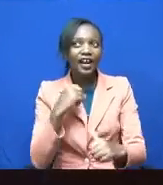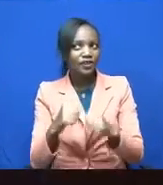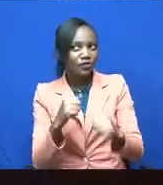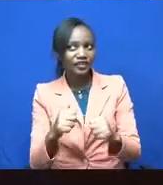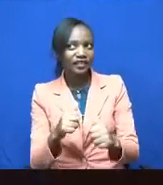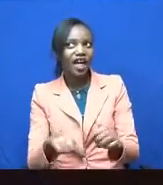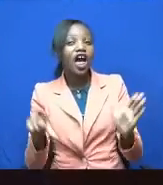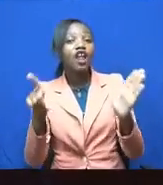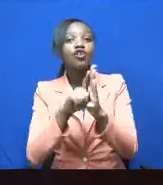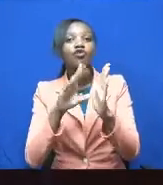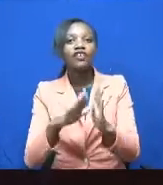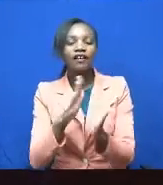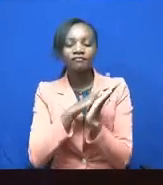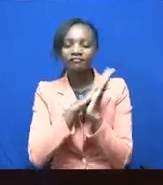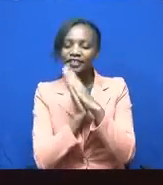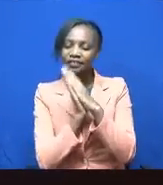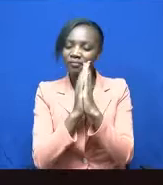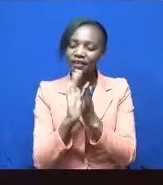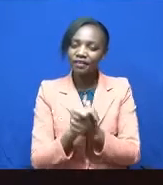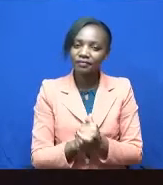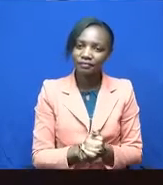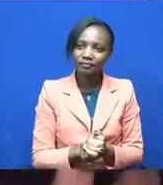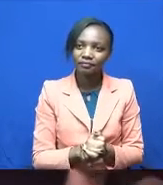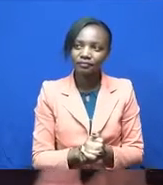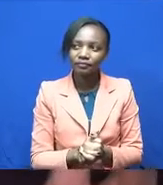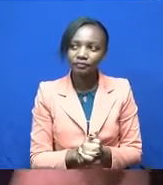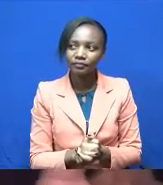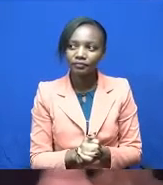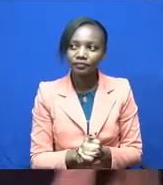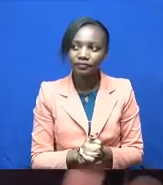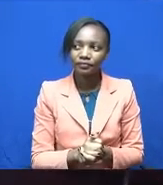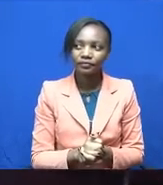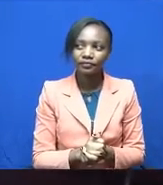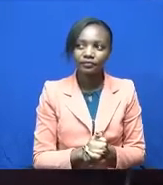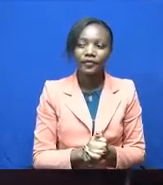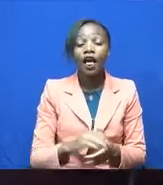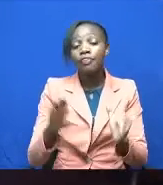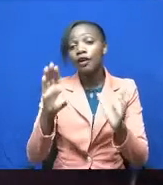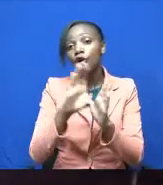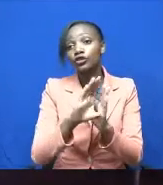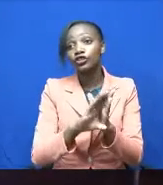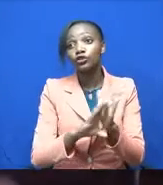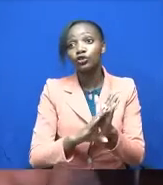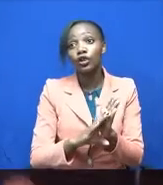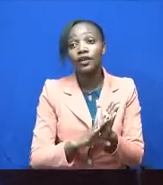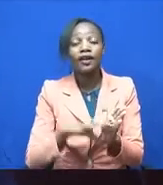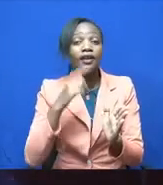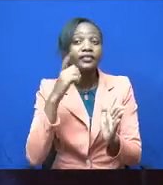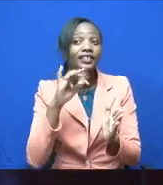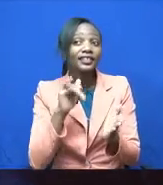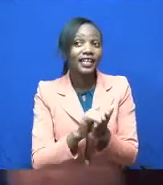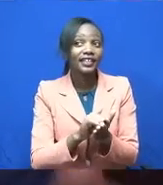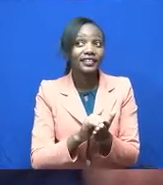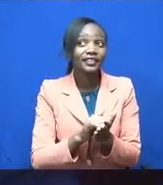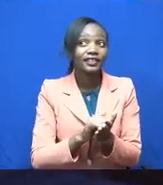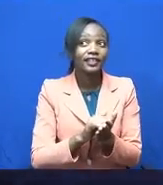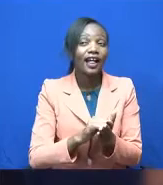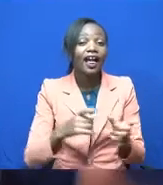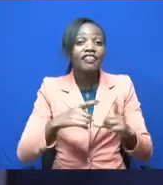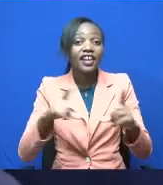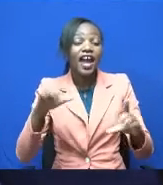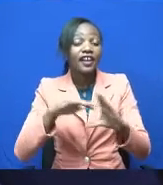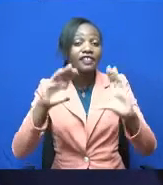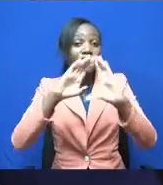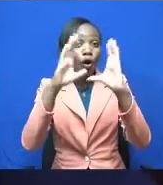Butende anaeleza. And according to that particular provision of the constitution, it provides that it's a land held by the